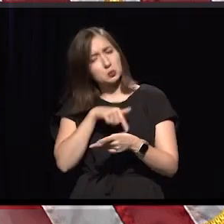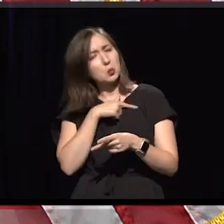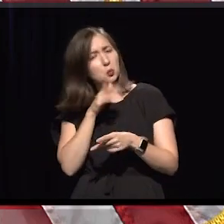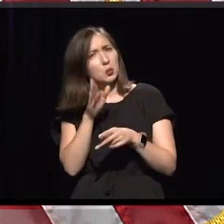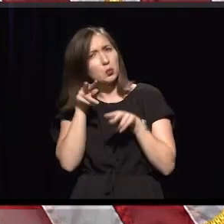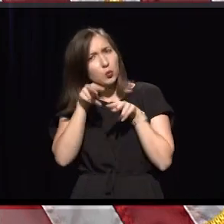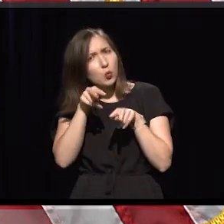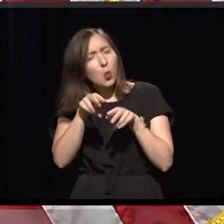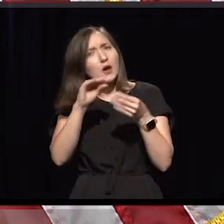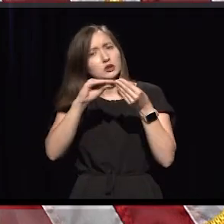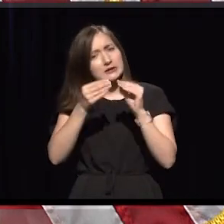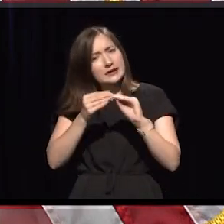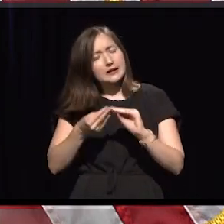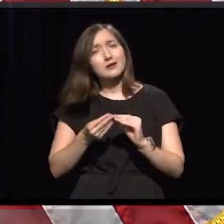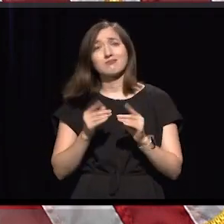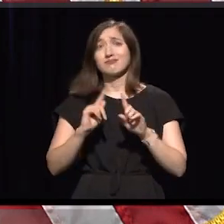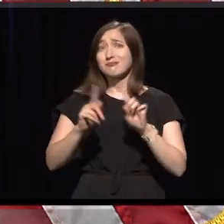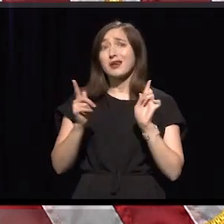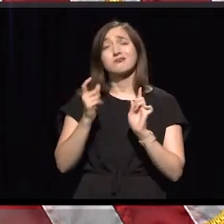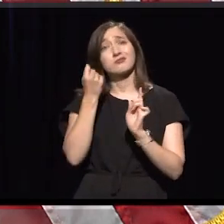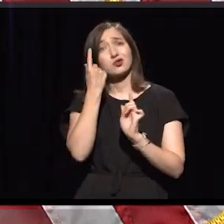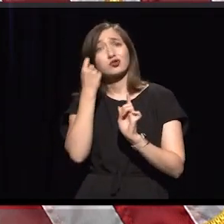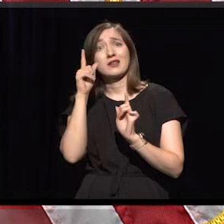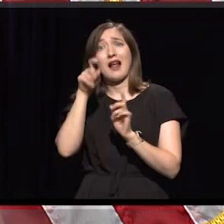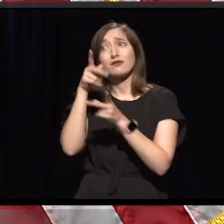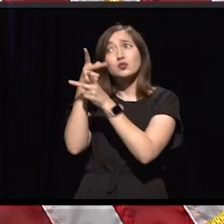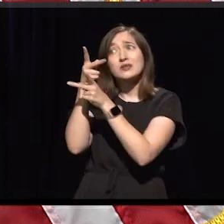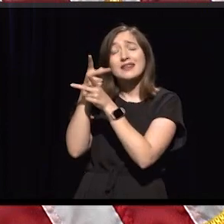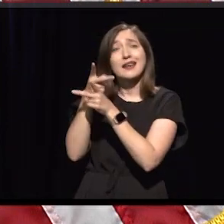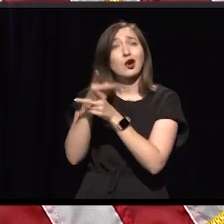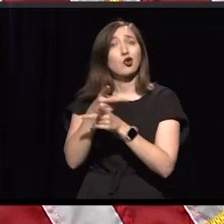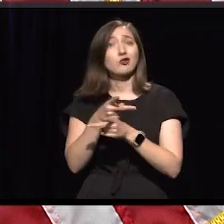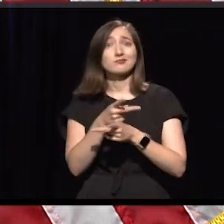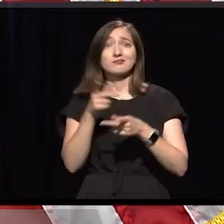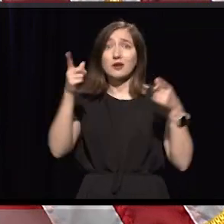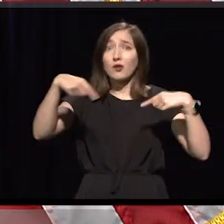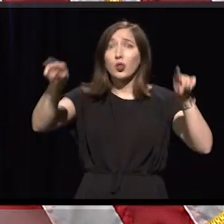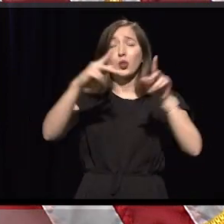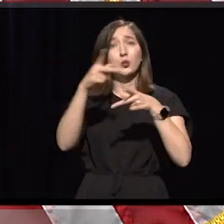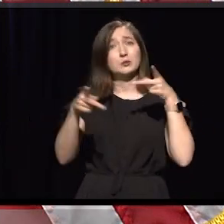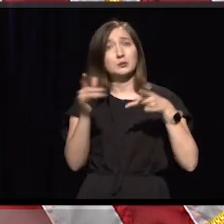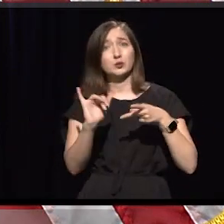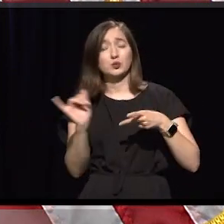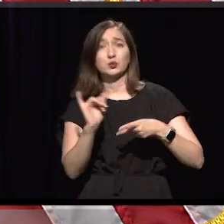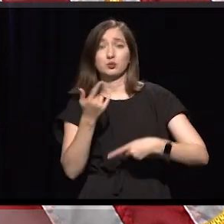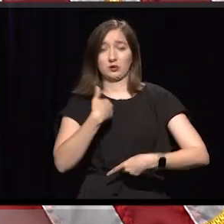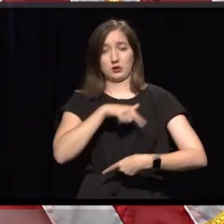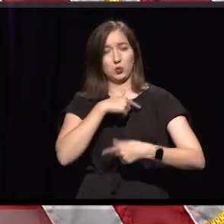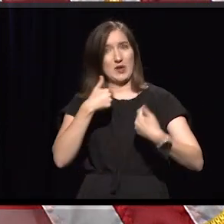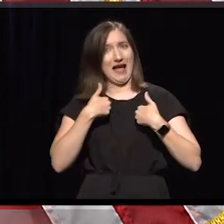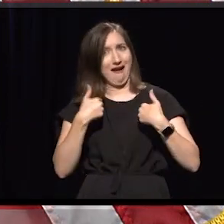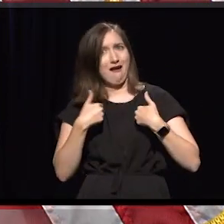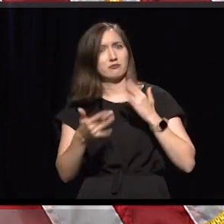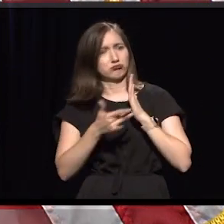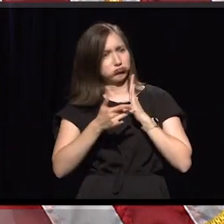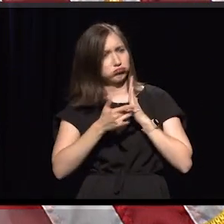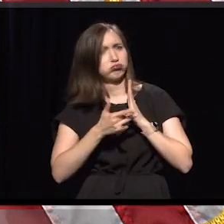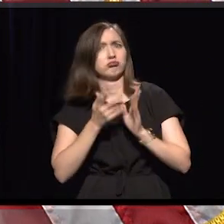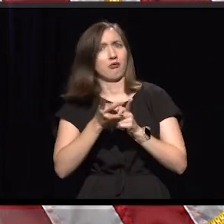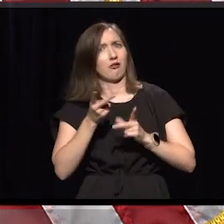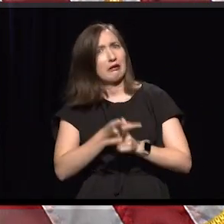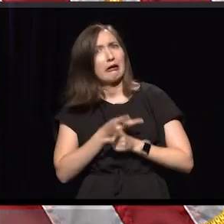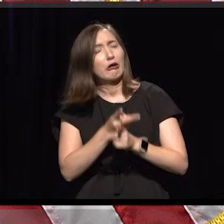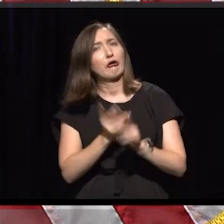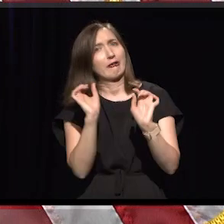rural areas simply because we're often where they need to go to send patients to higher level of care, and COVID is no different. And as you've